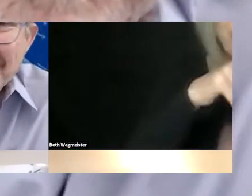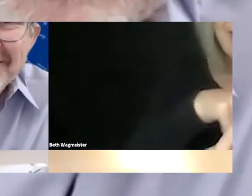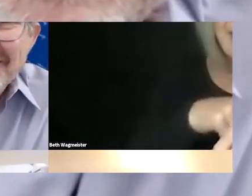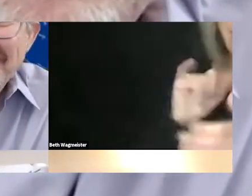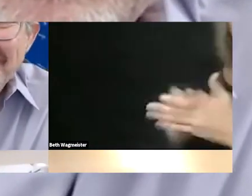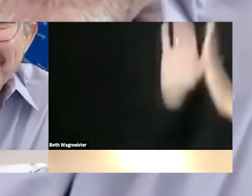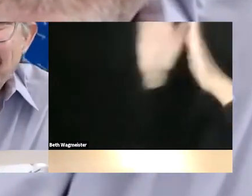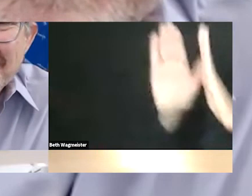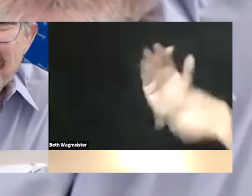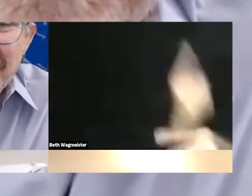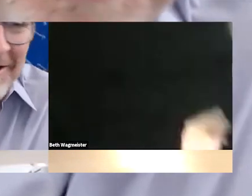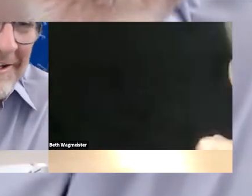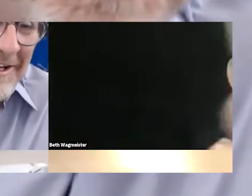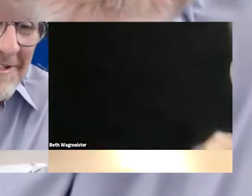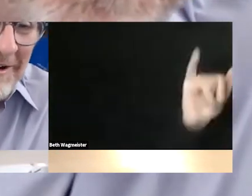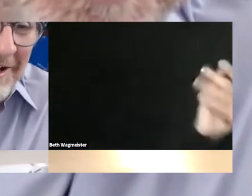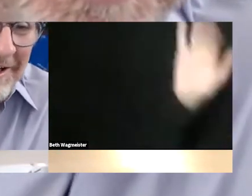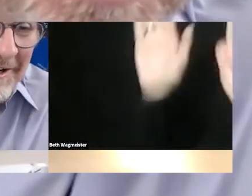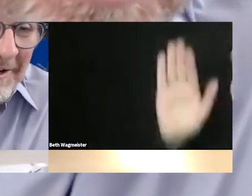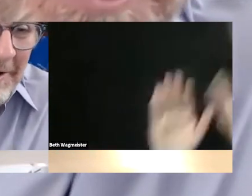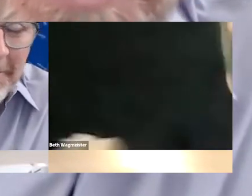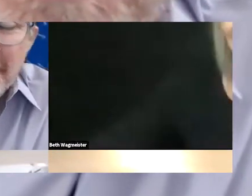awesome. That's great.